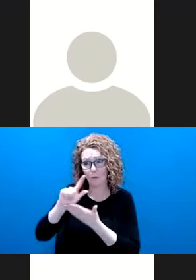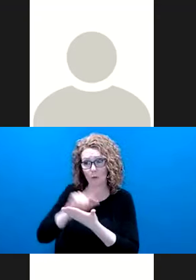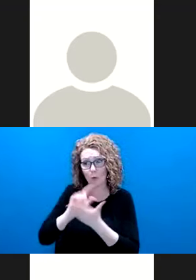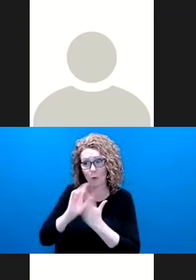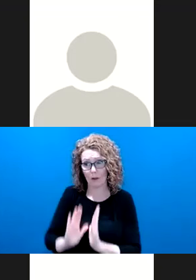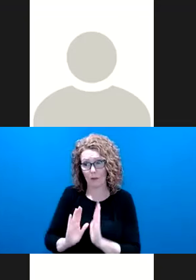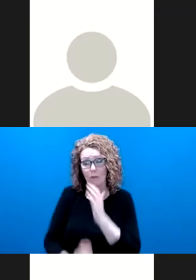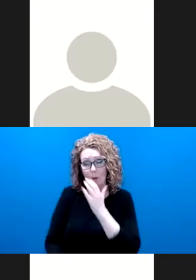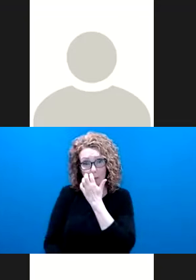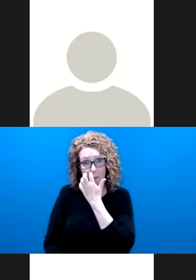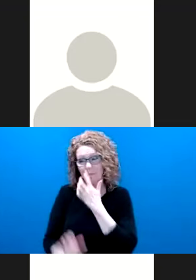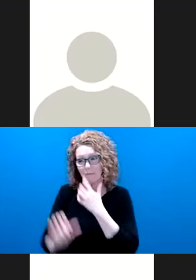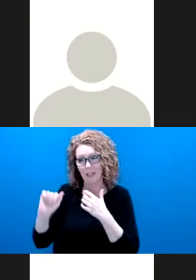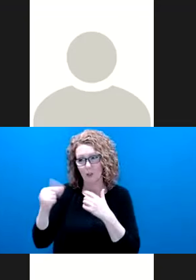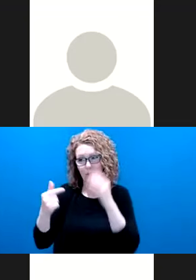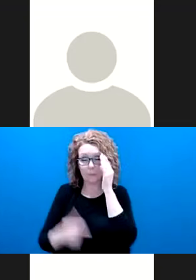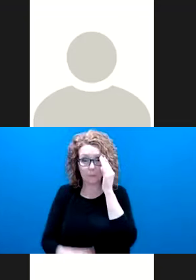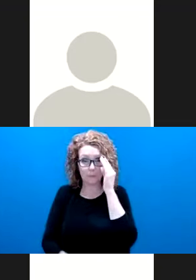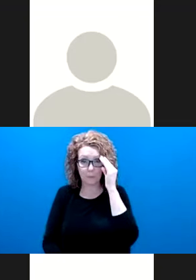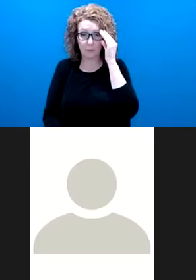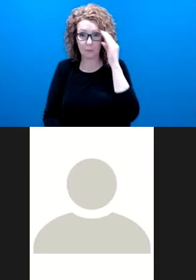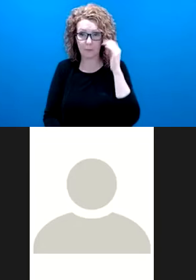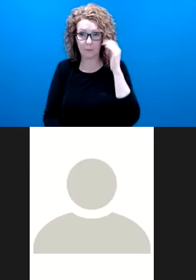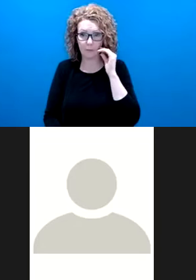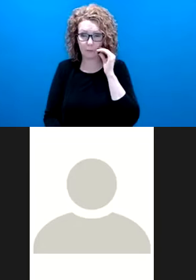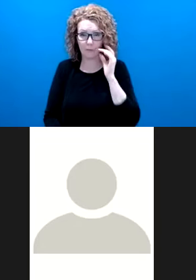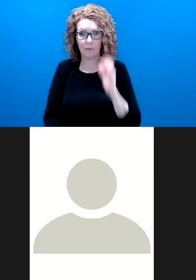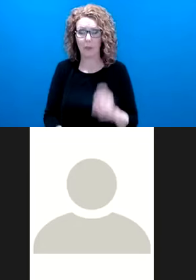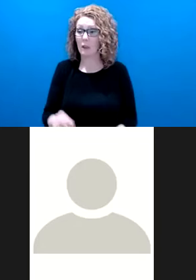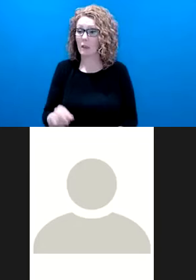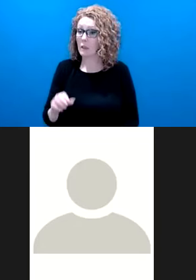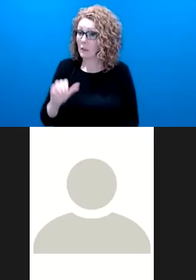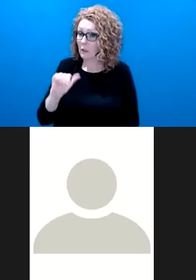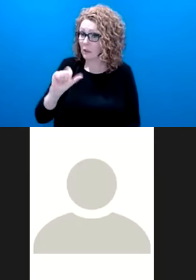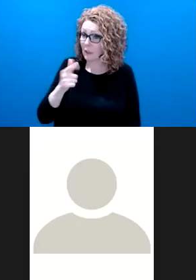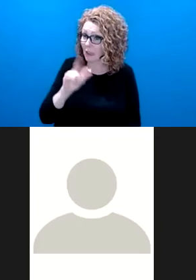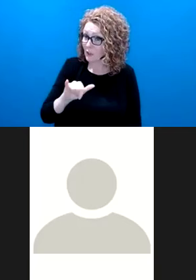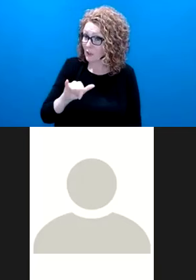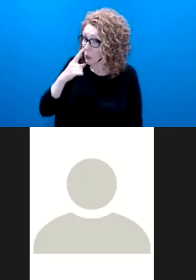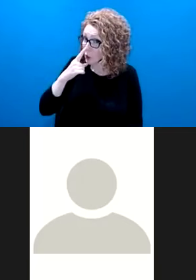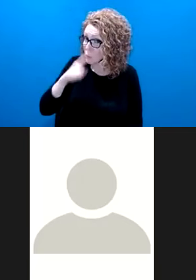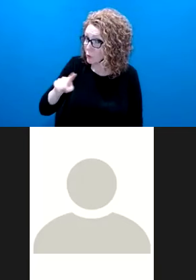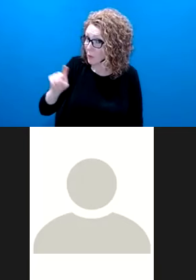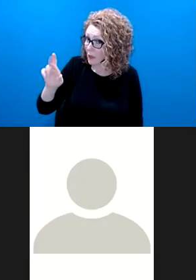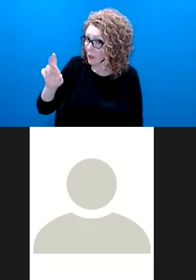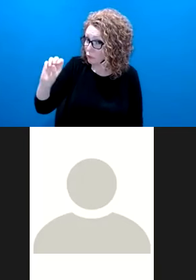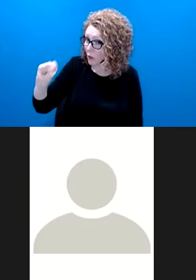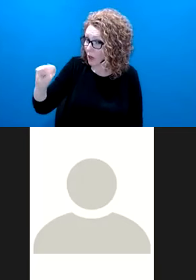the question. Right. Can we go ahead, Ross, and just put that question in